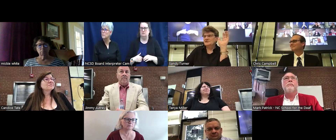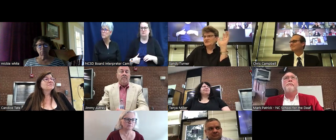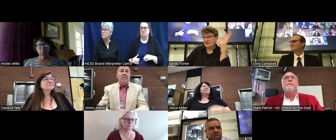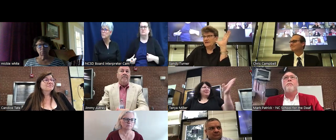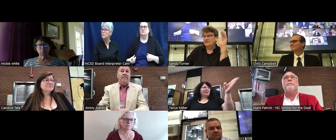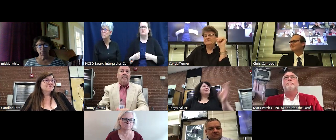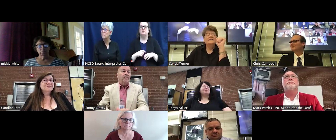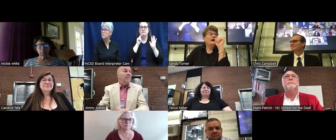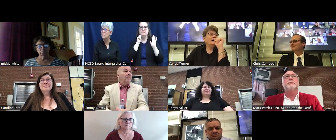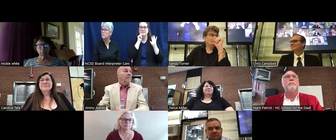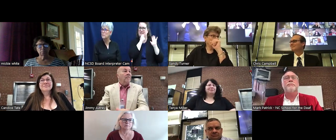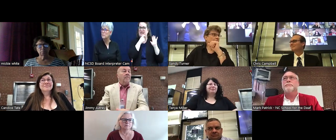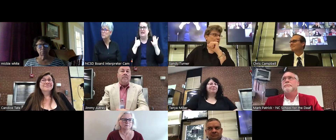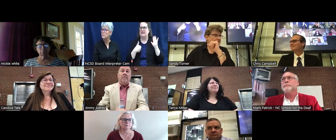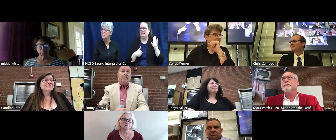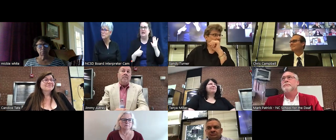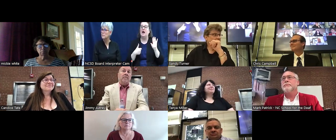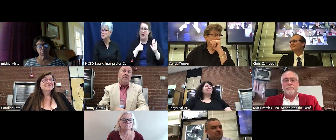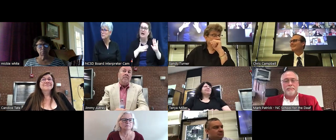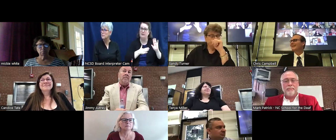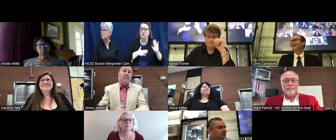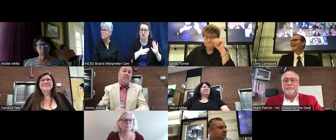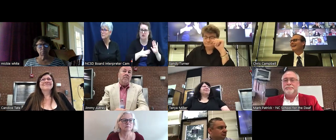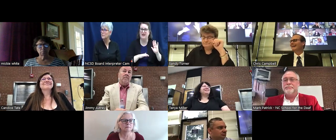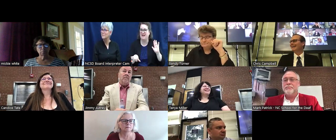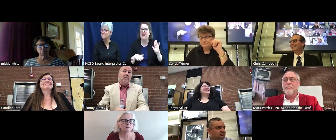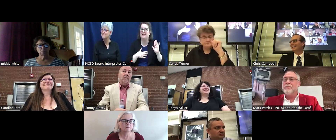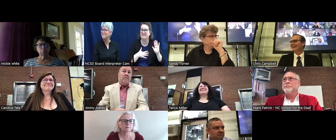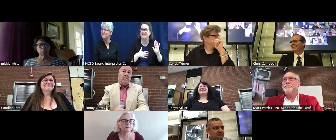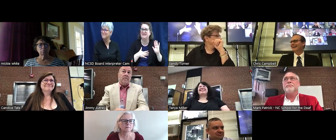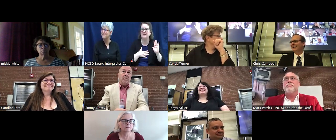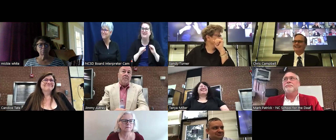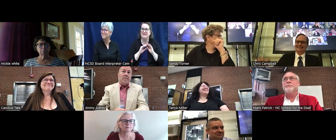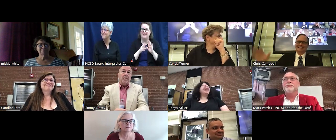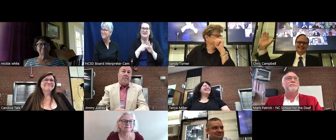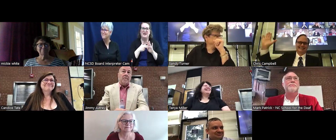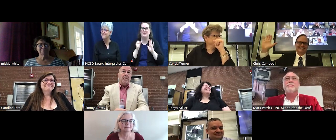This is Sandy. I for one appreciate that.